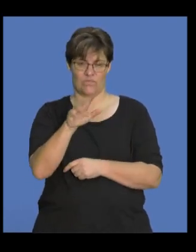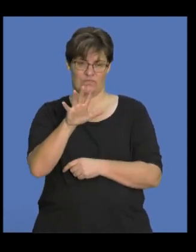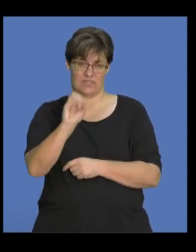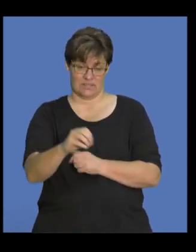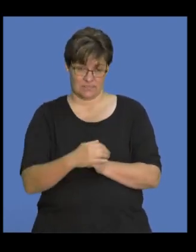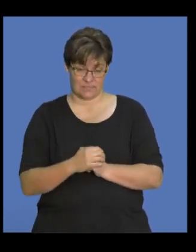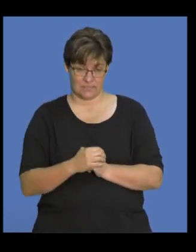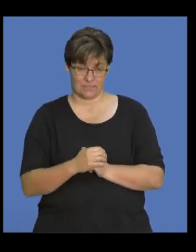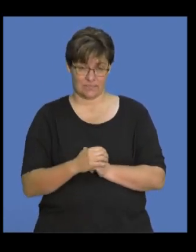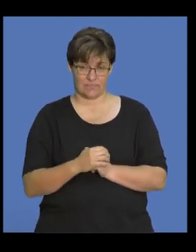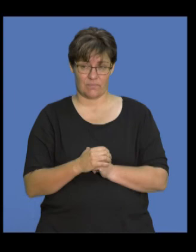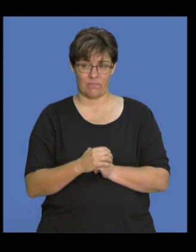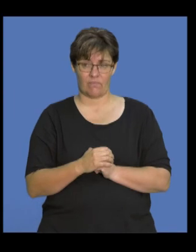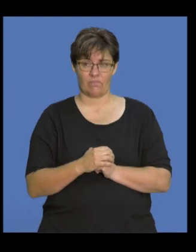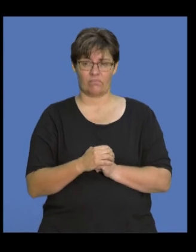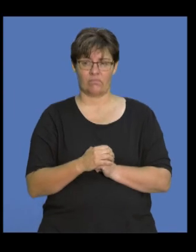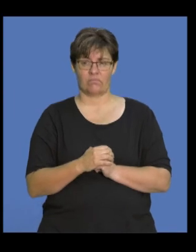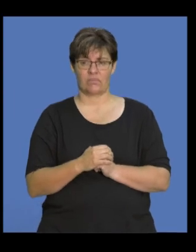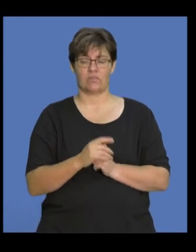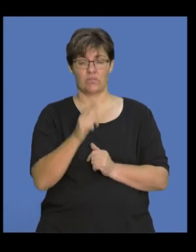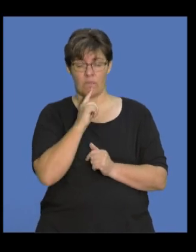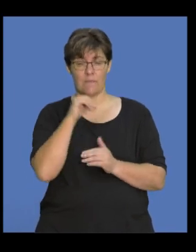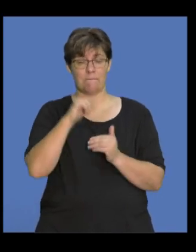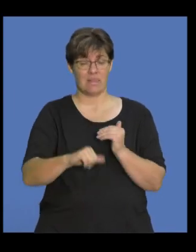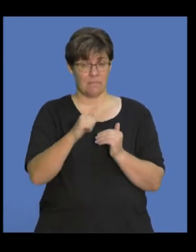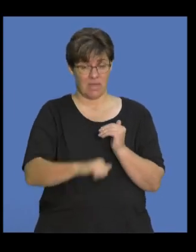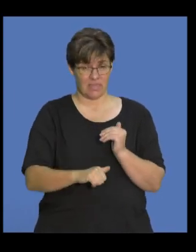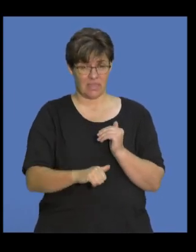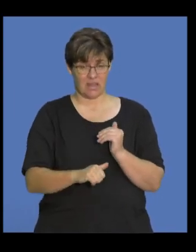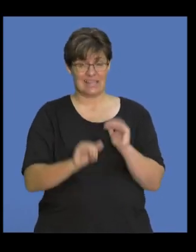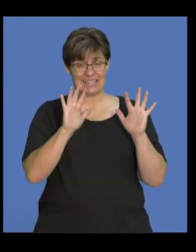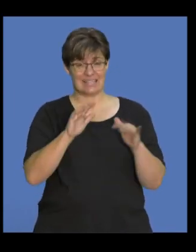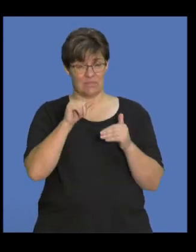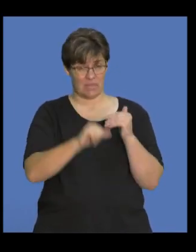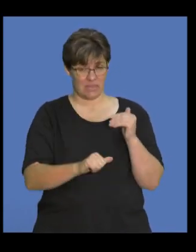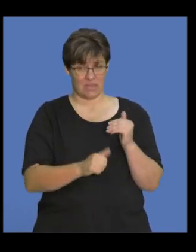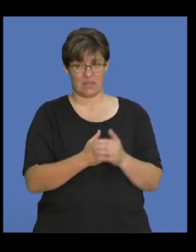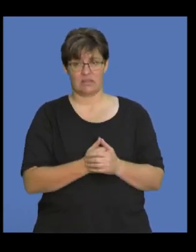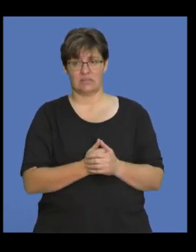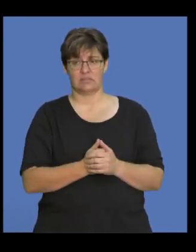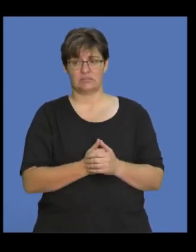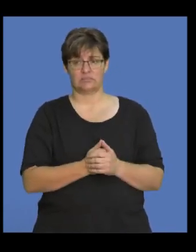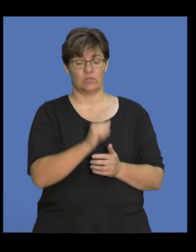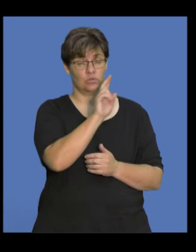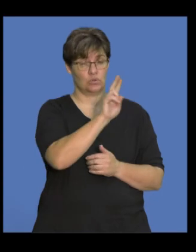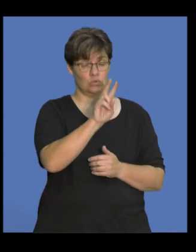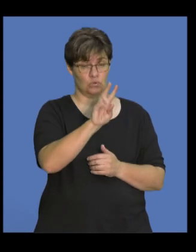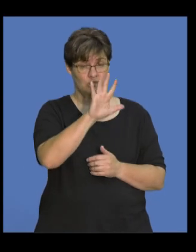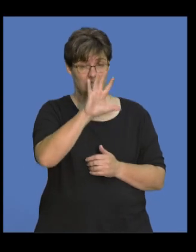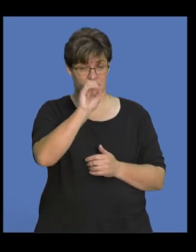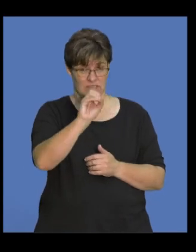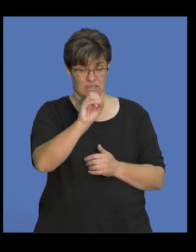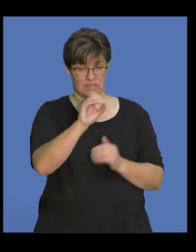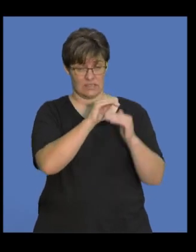cents. So what he actually needs to pay per month for the 10 months is this, with 10